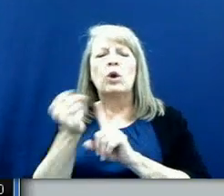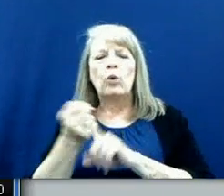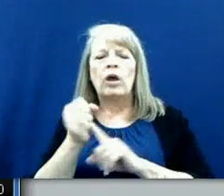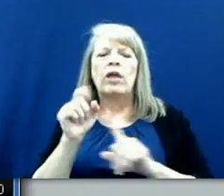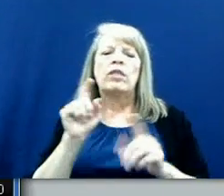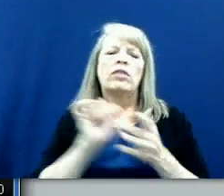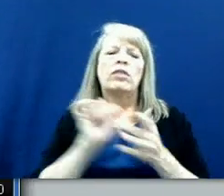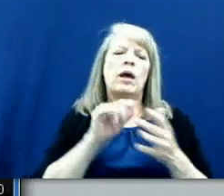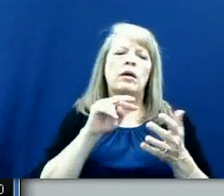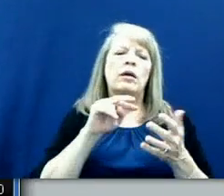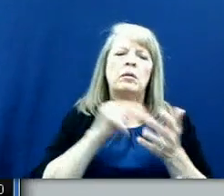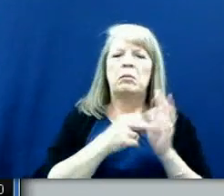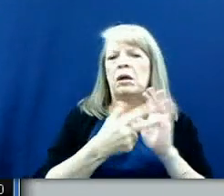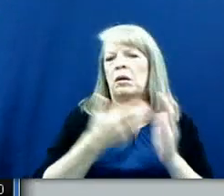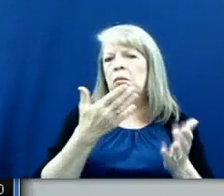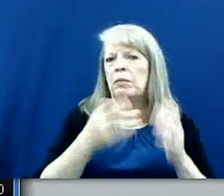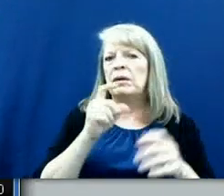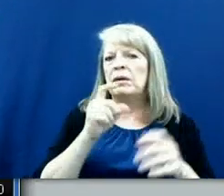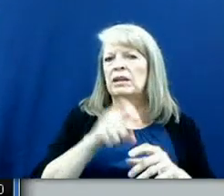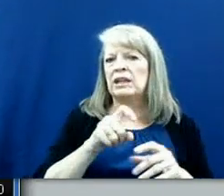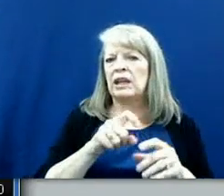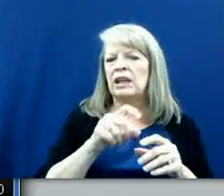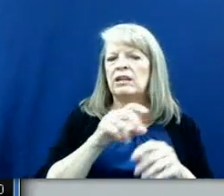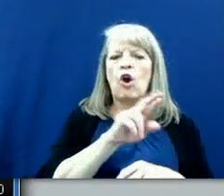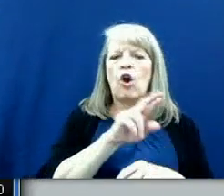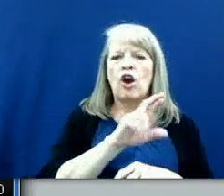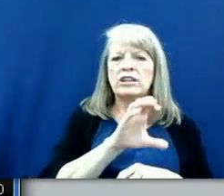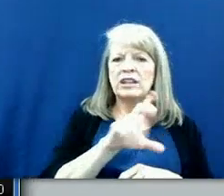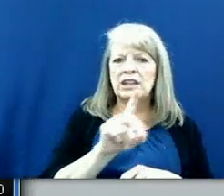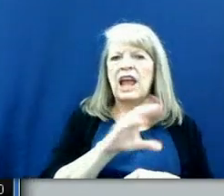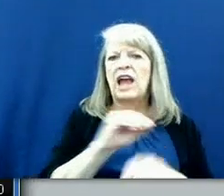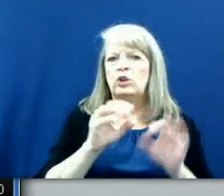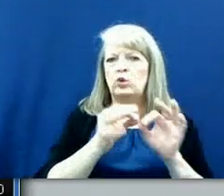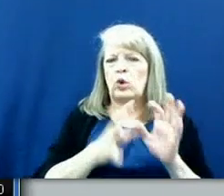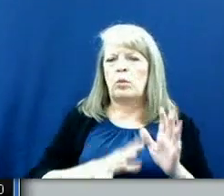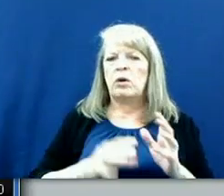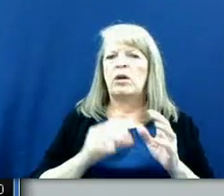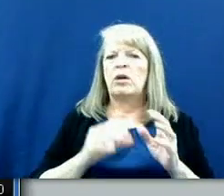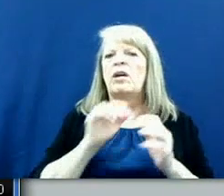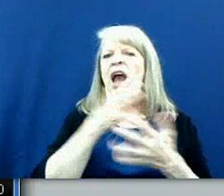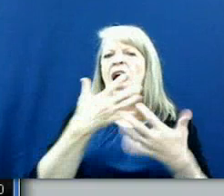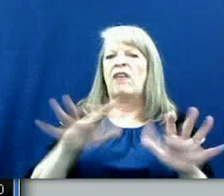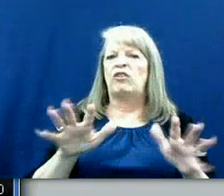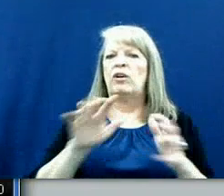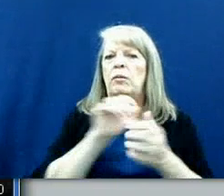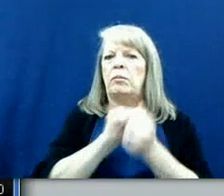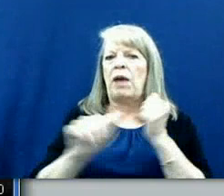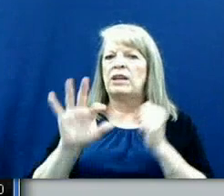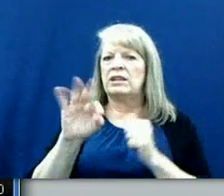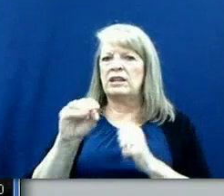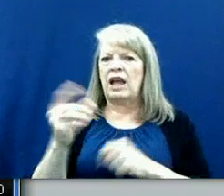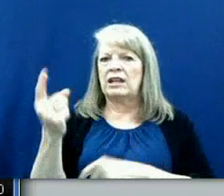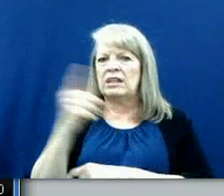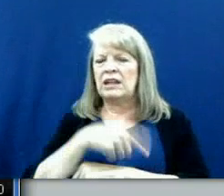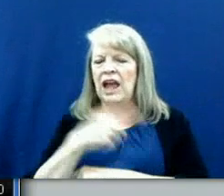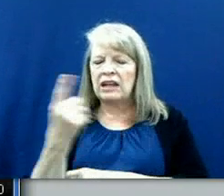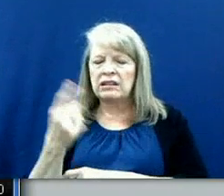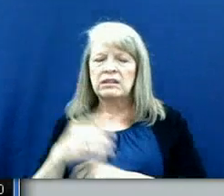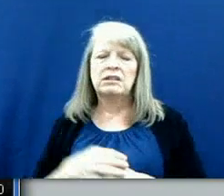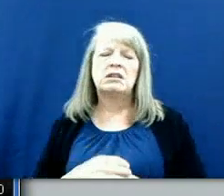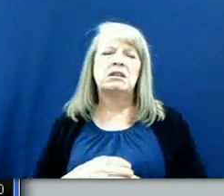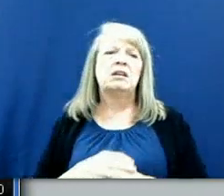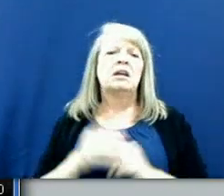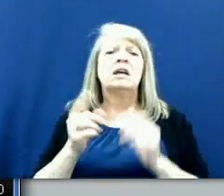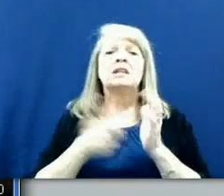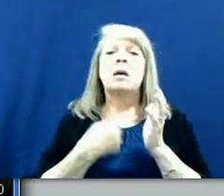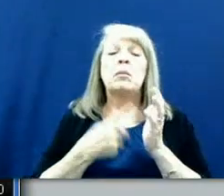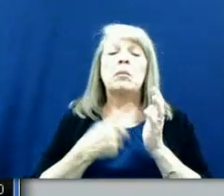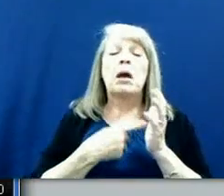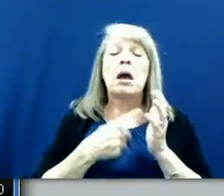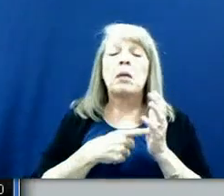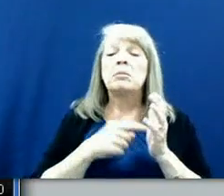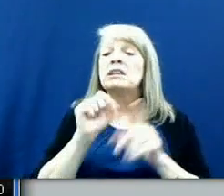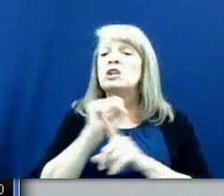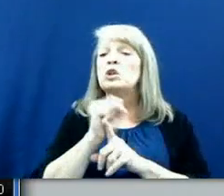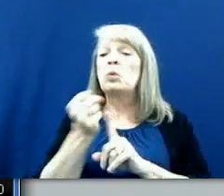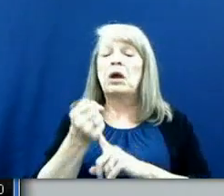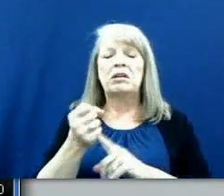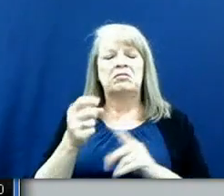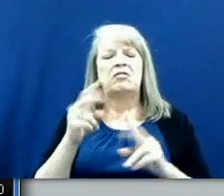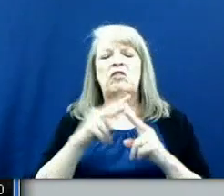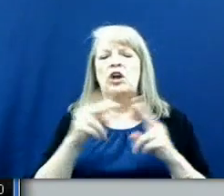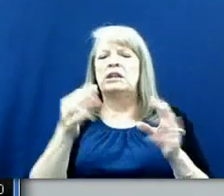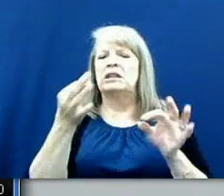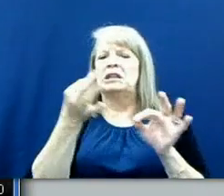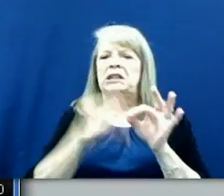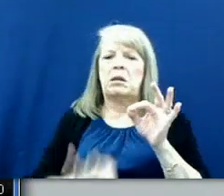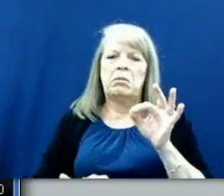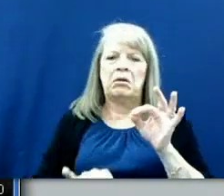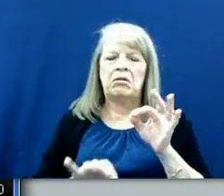and interpreter were needed beyond the 90 days. In some cases, there are simple situations that